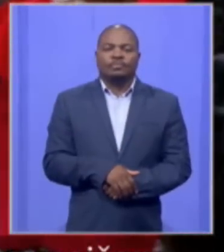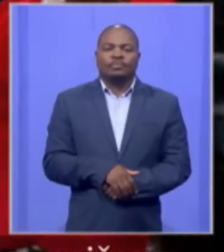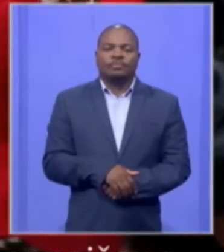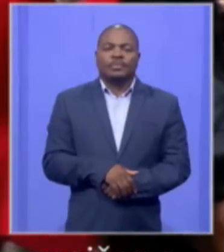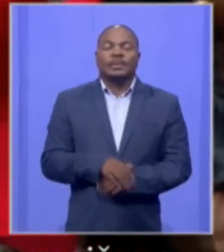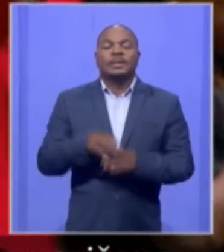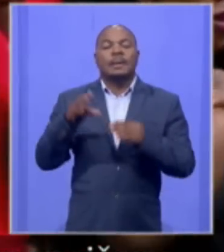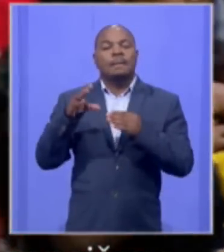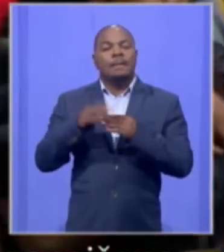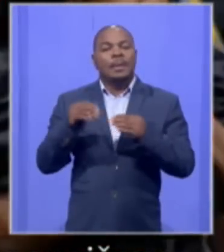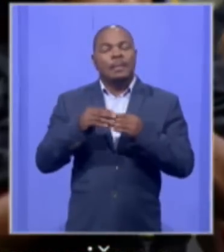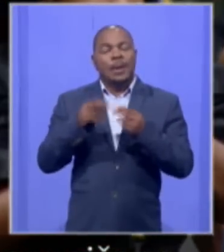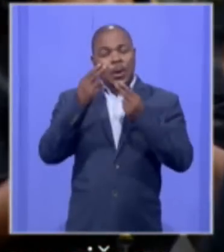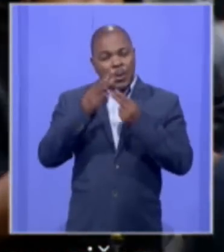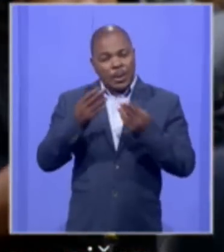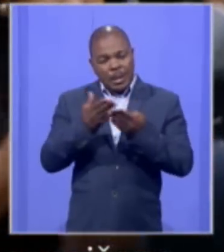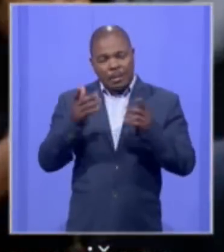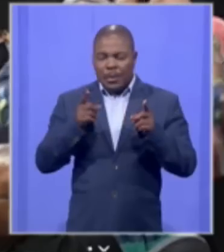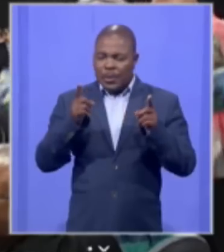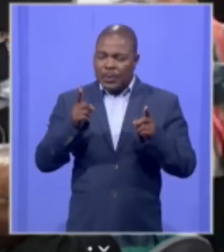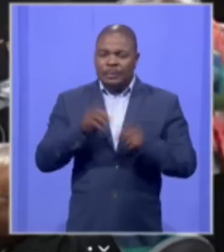Order, honourable members.